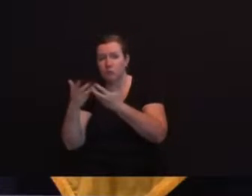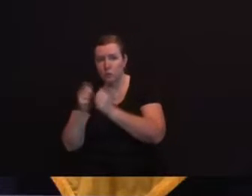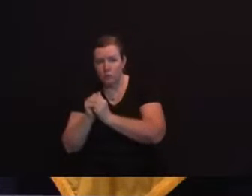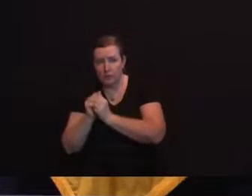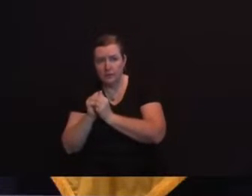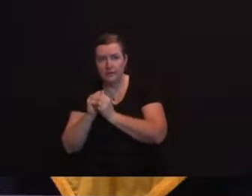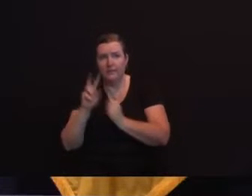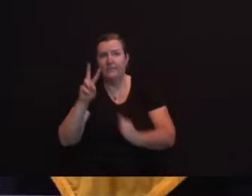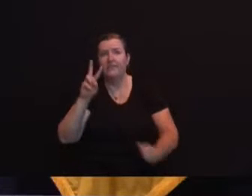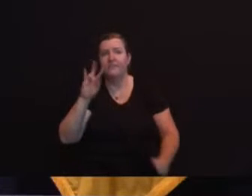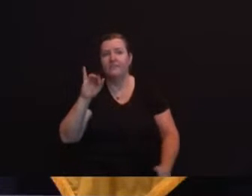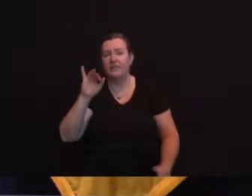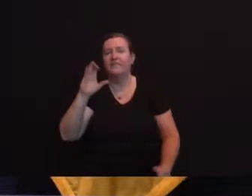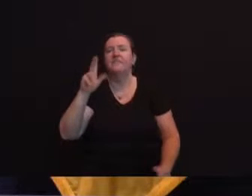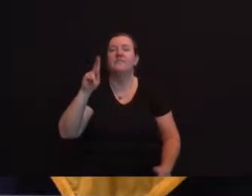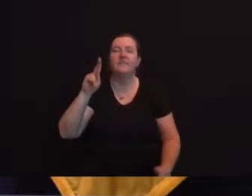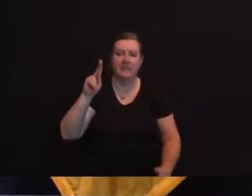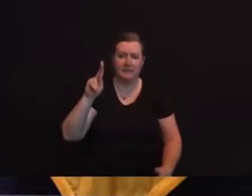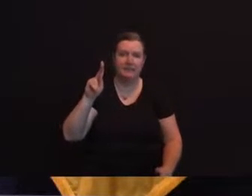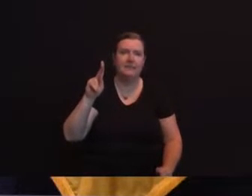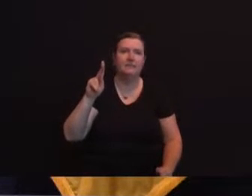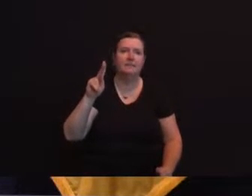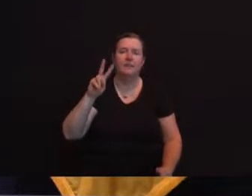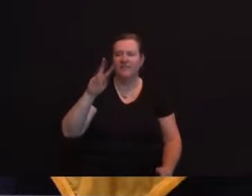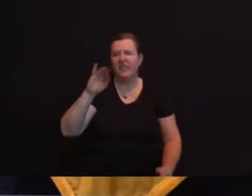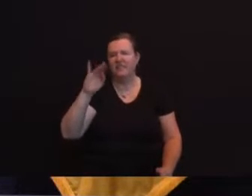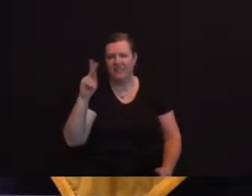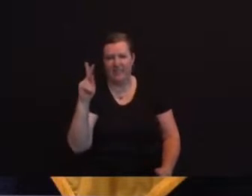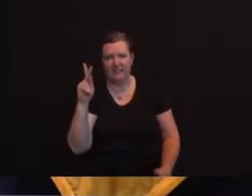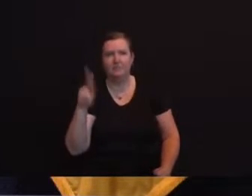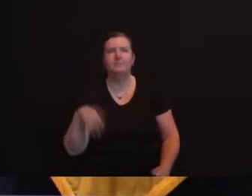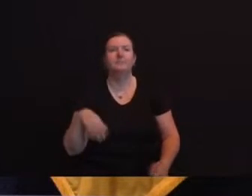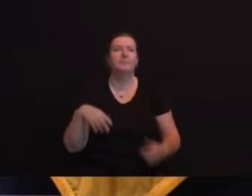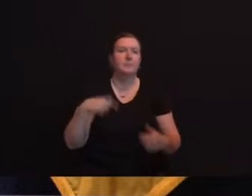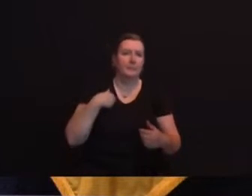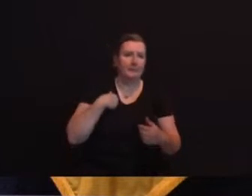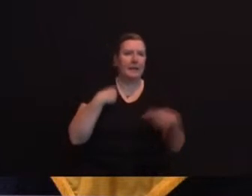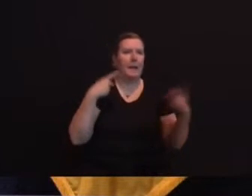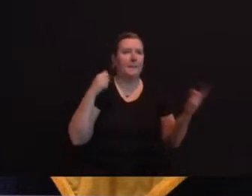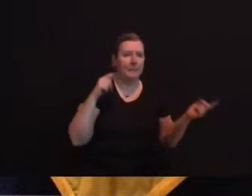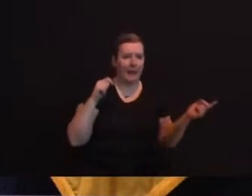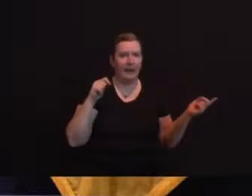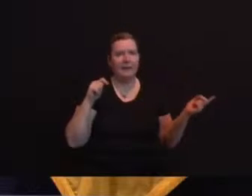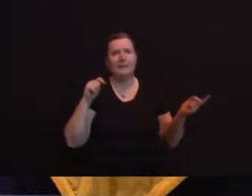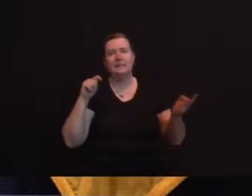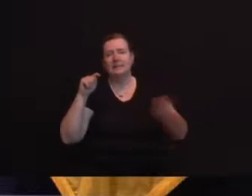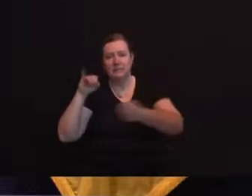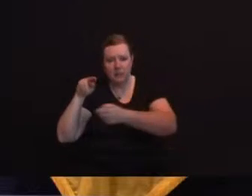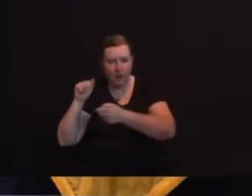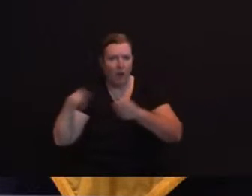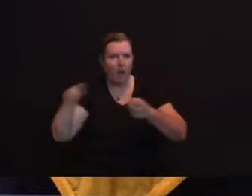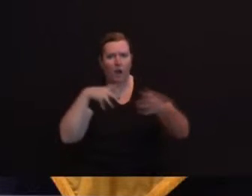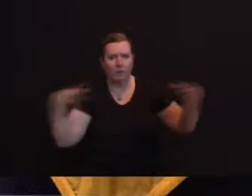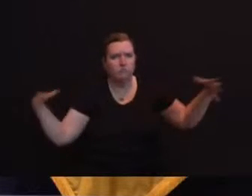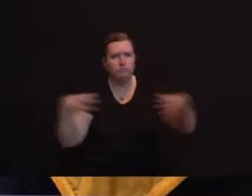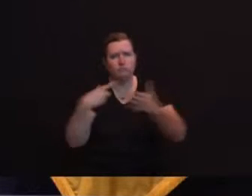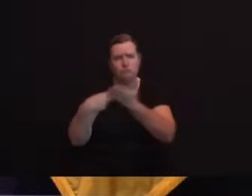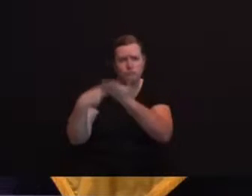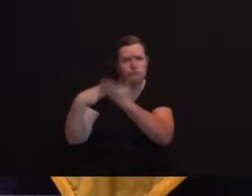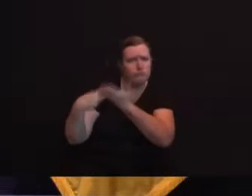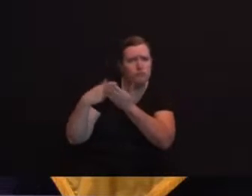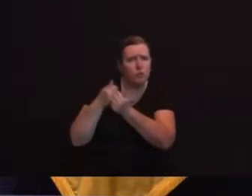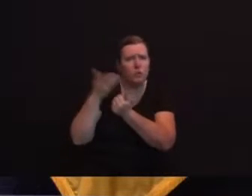what Judy and Pat and I and our teams are announcing today, but also more broadly, what other